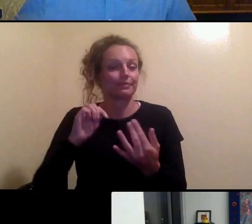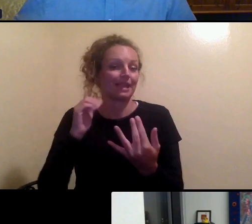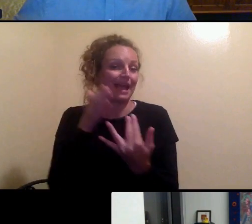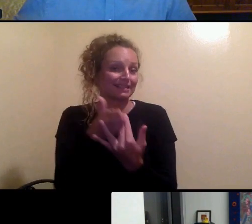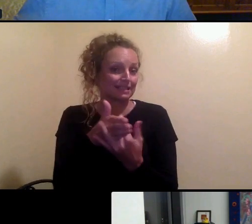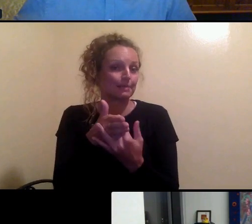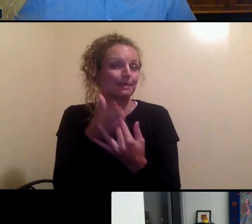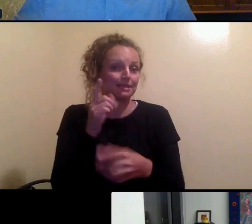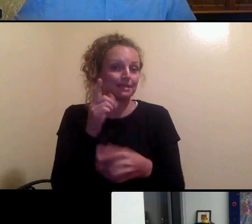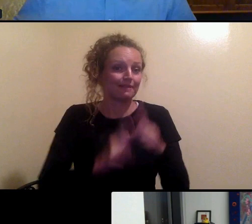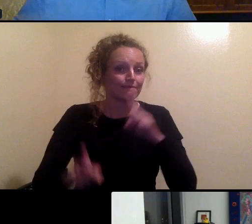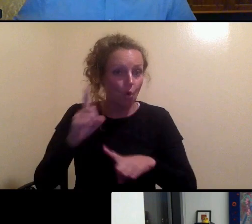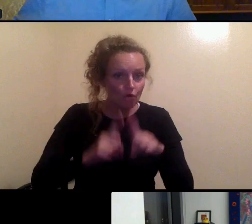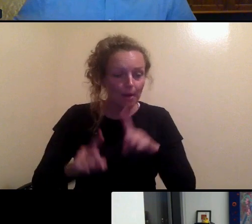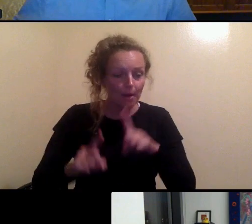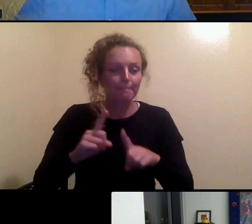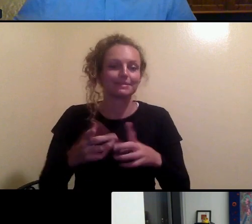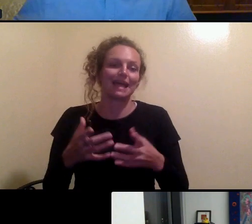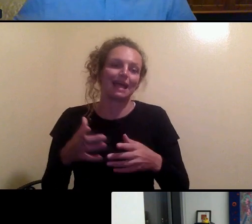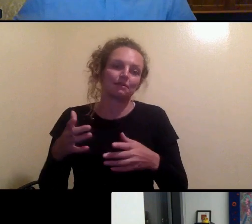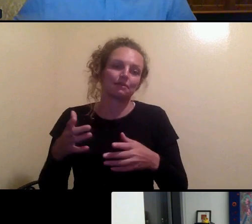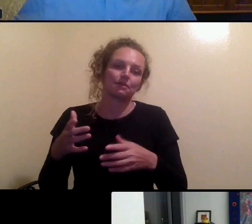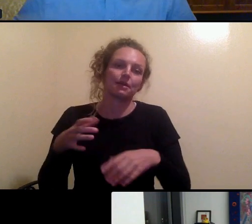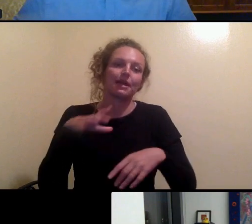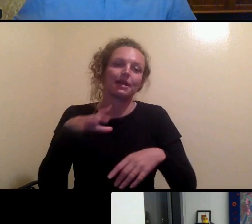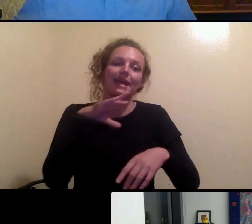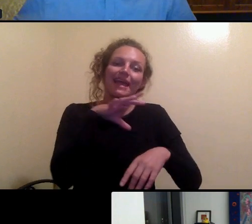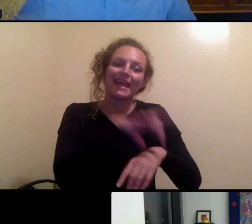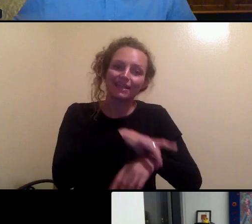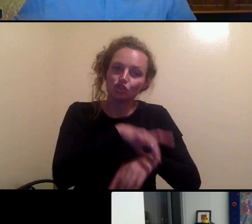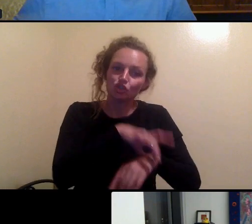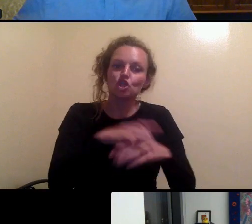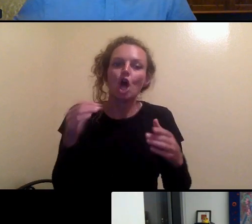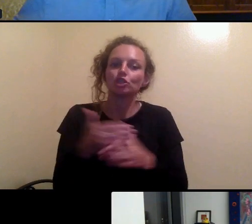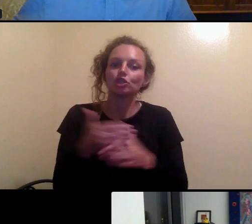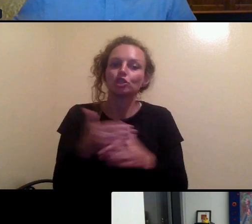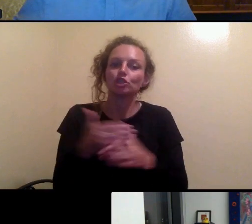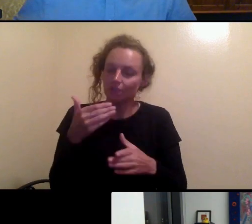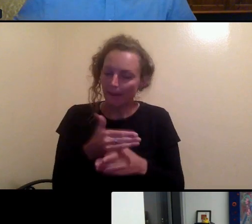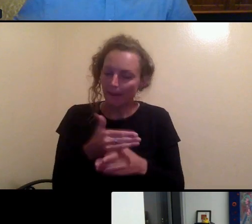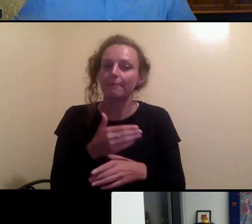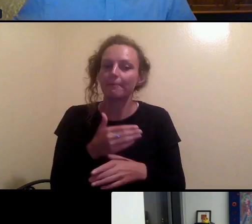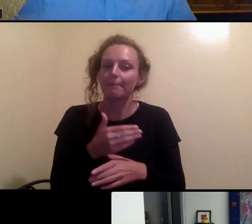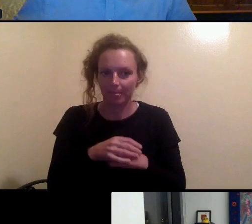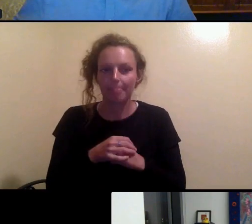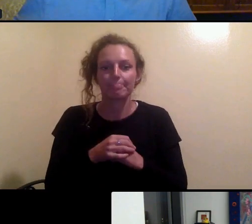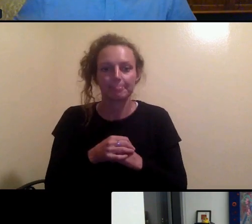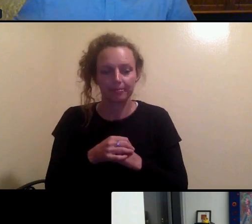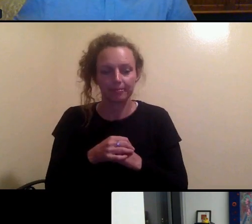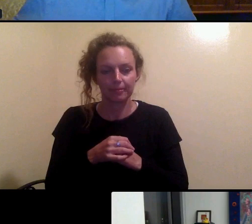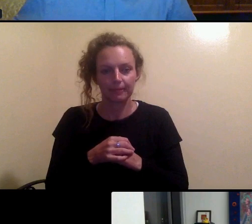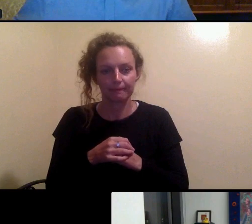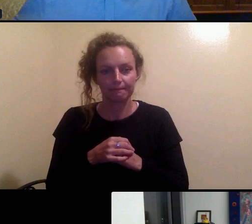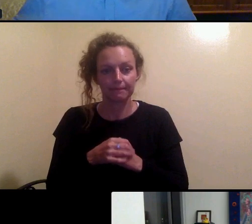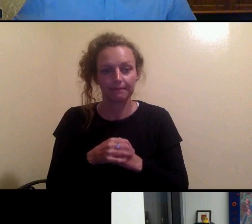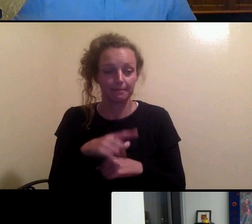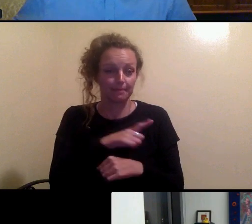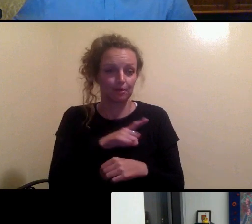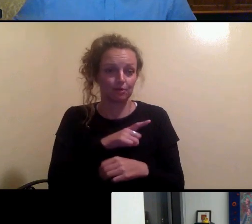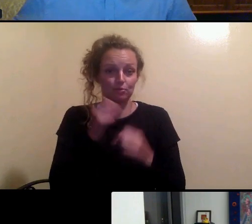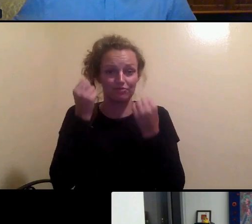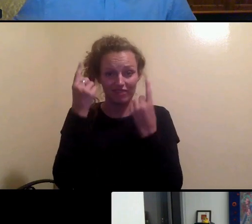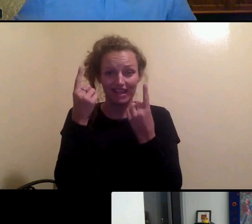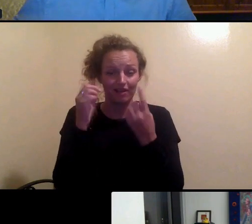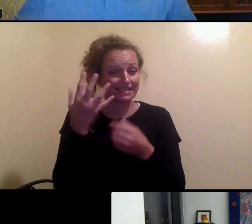accessibility internships that I know him and his colleague Neil Milliken from Atos have worked very closely on. So he's going to be plugging that, because we realise there's a massive skills gap. They don't cover